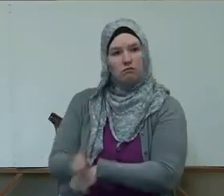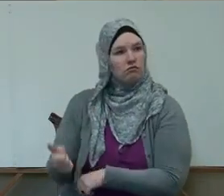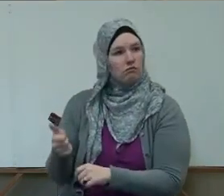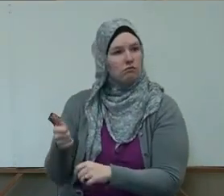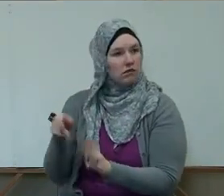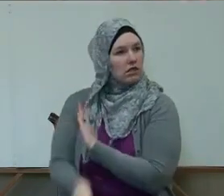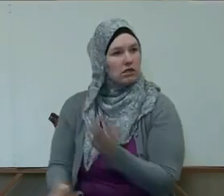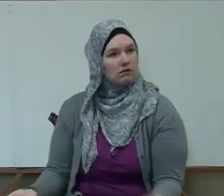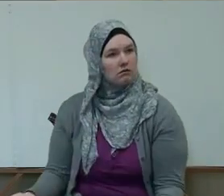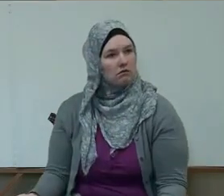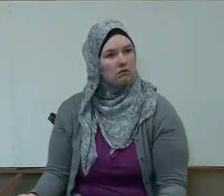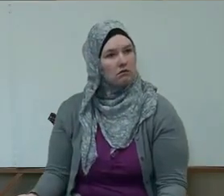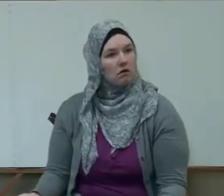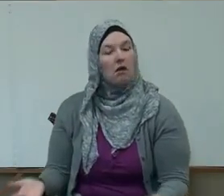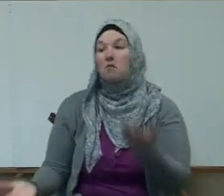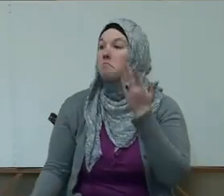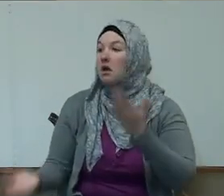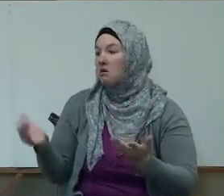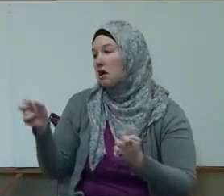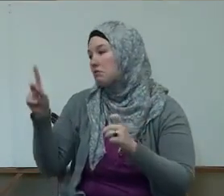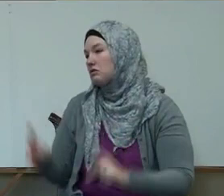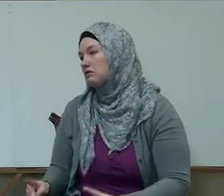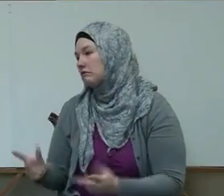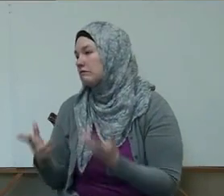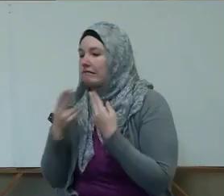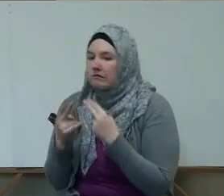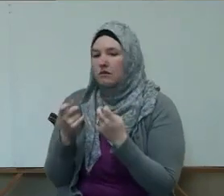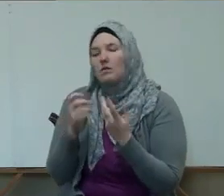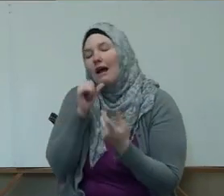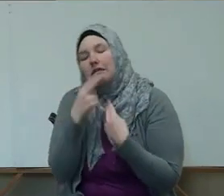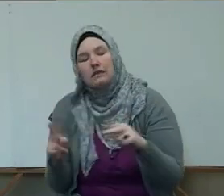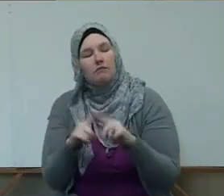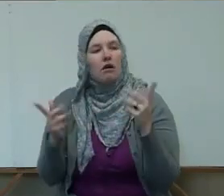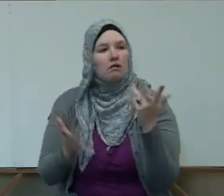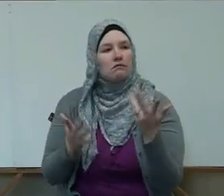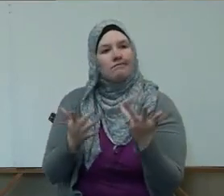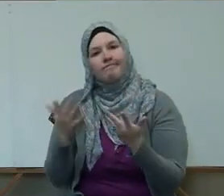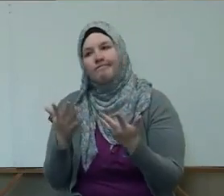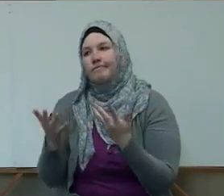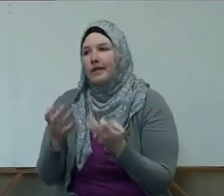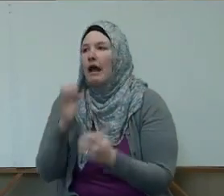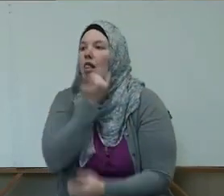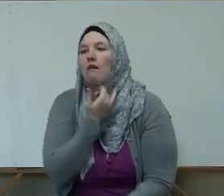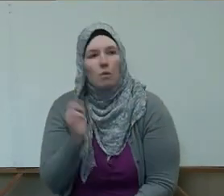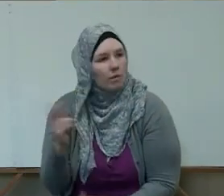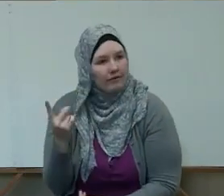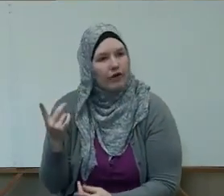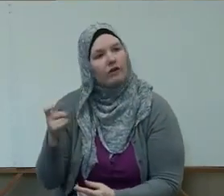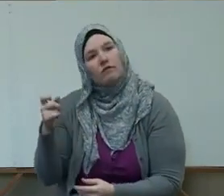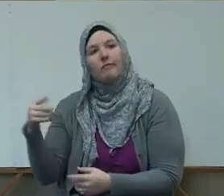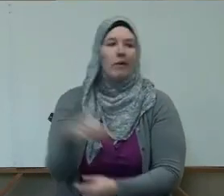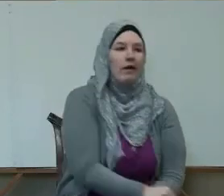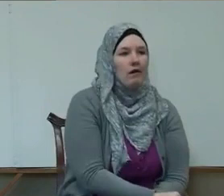them exchangeably, just at random, but to look at the best interest. The purpose of retribution is